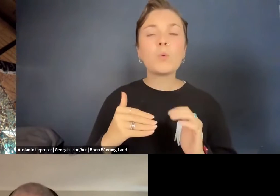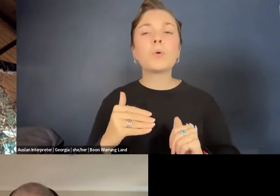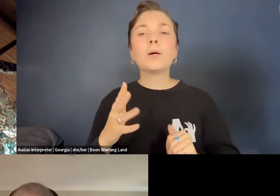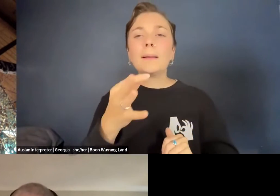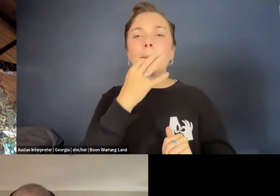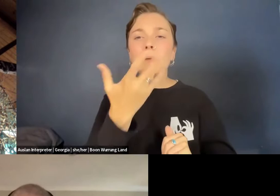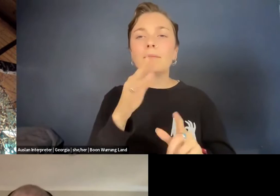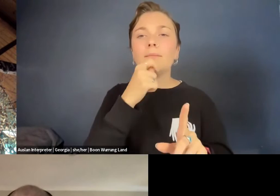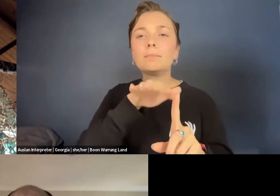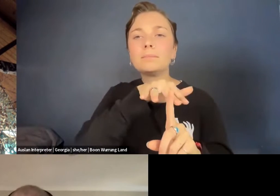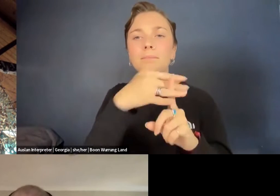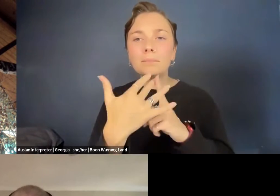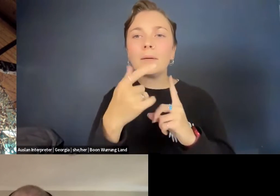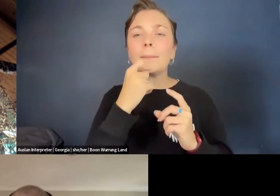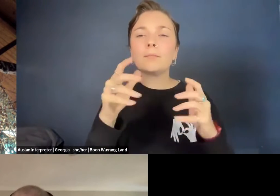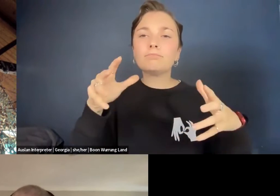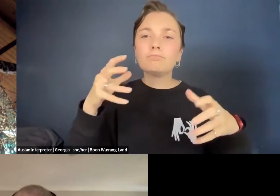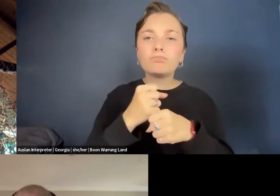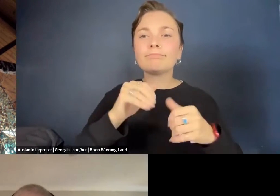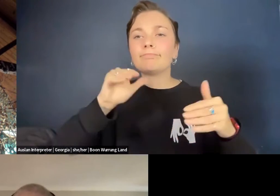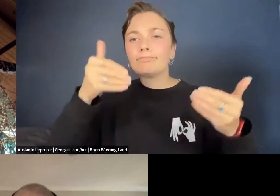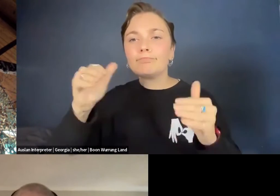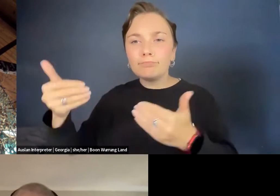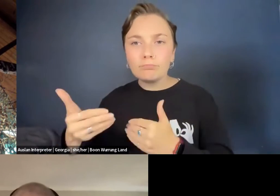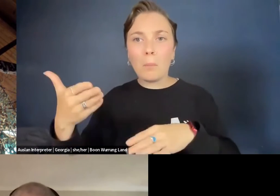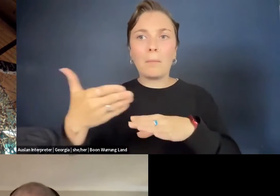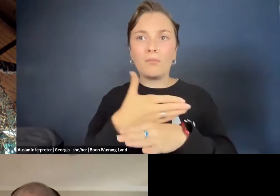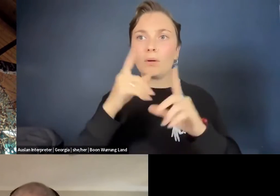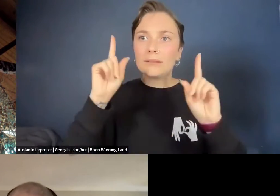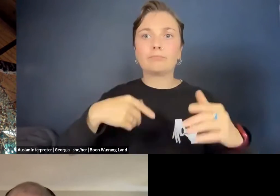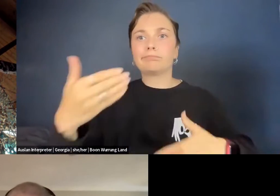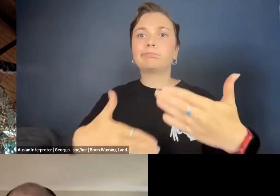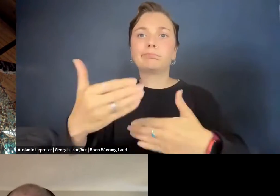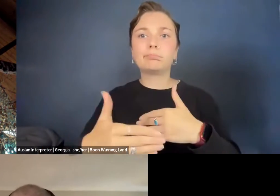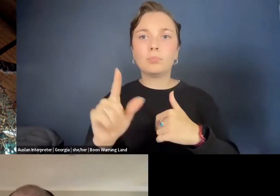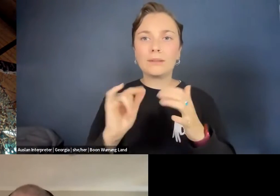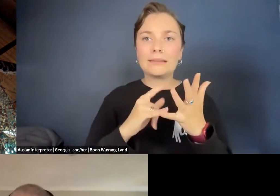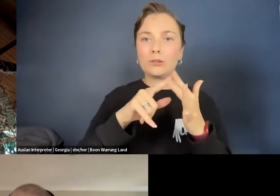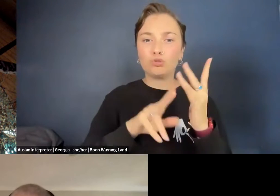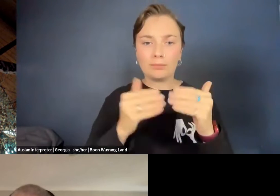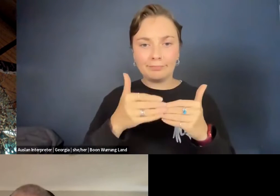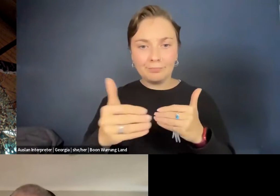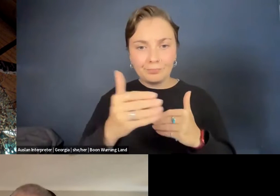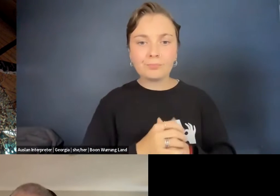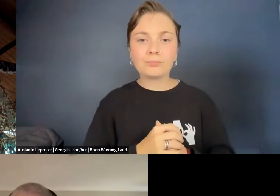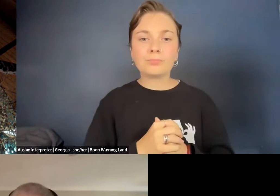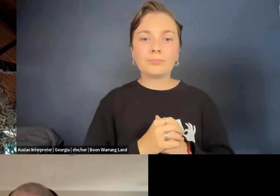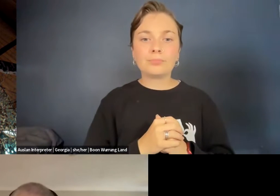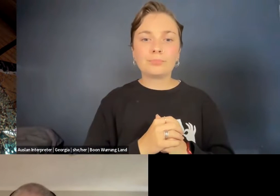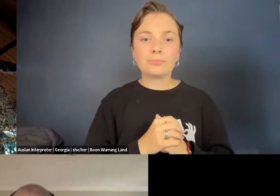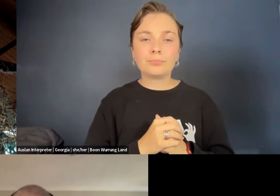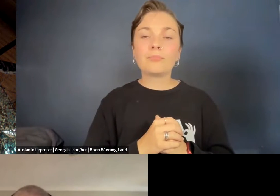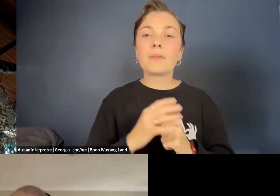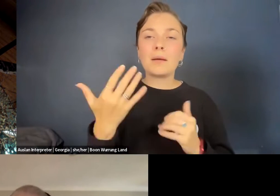bit of context and some brief introductions before we get down to the business of the session. Many of you will be